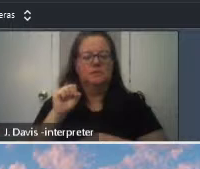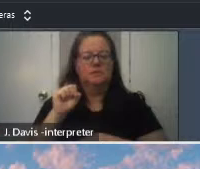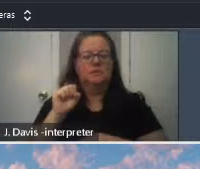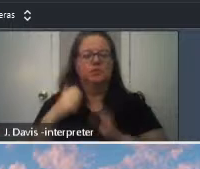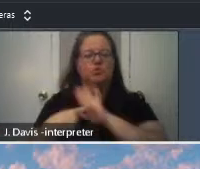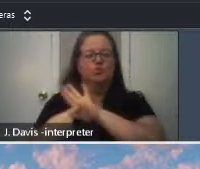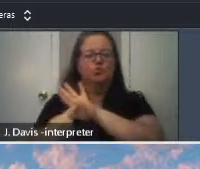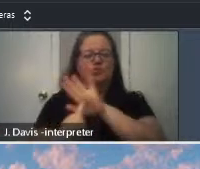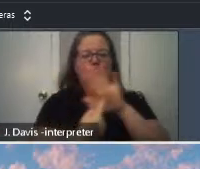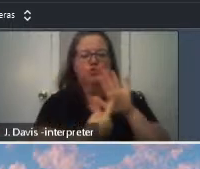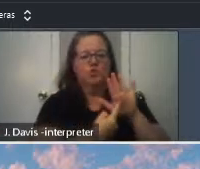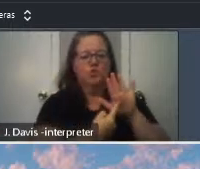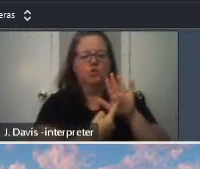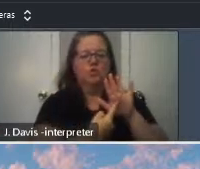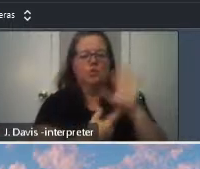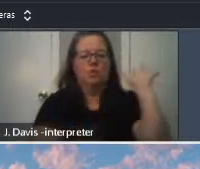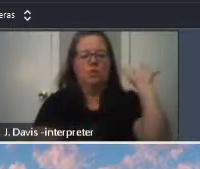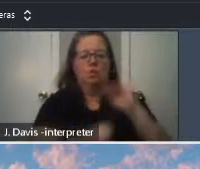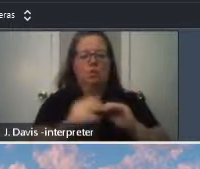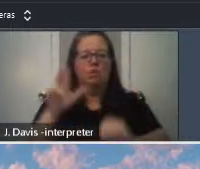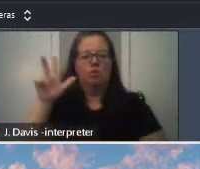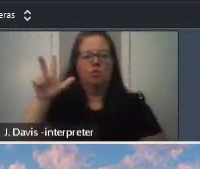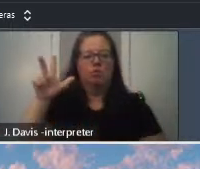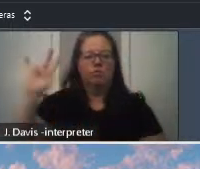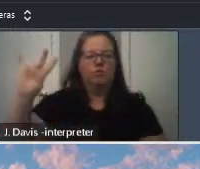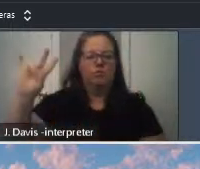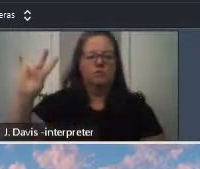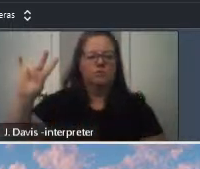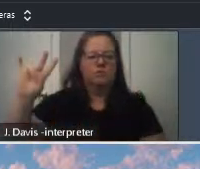reflect a total of